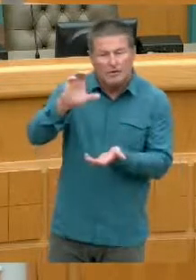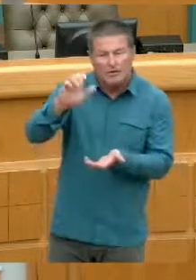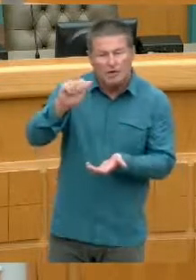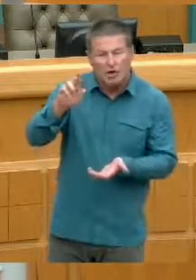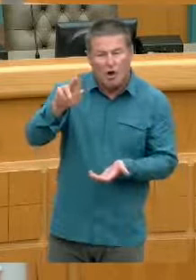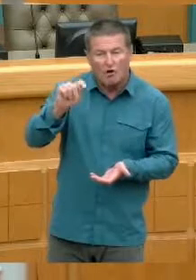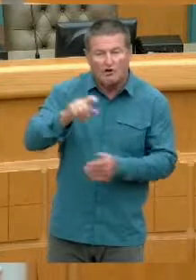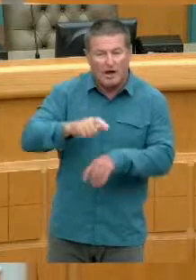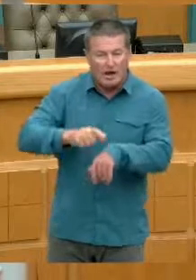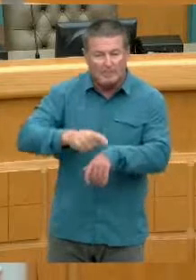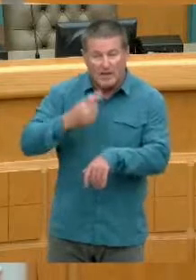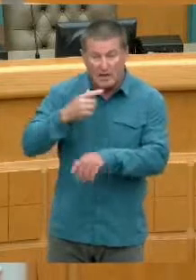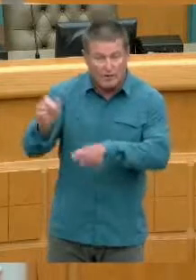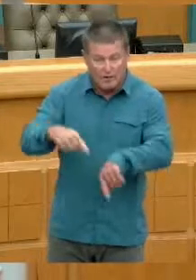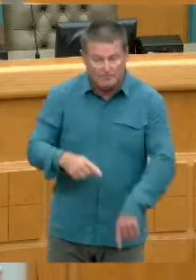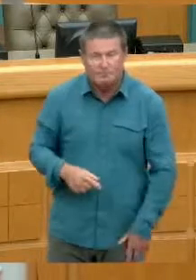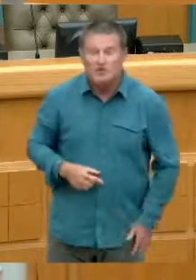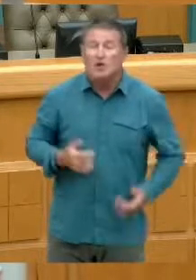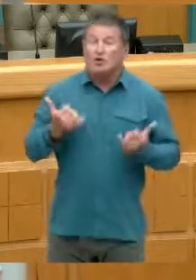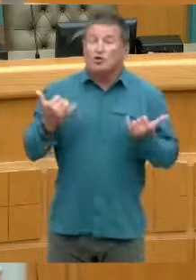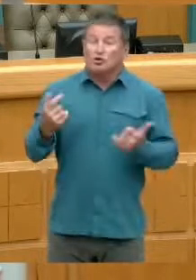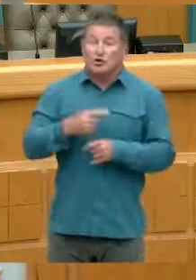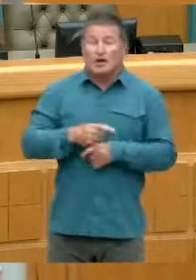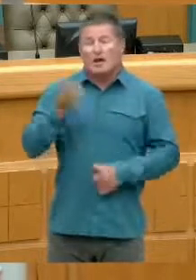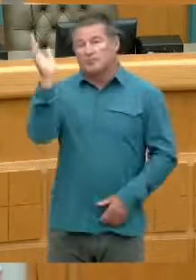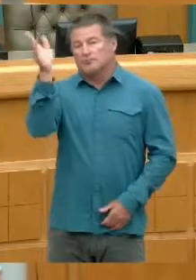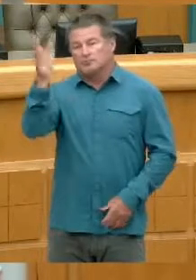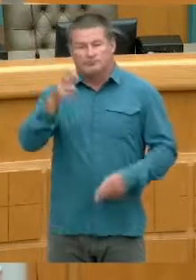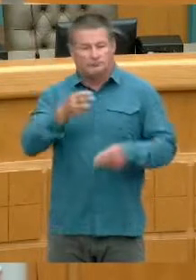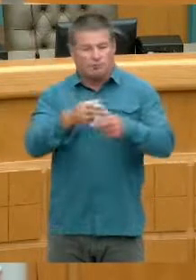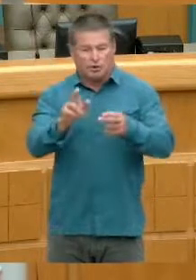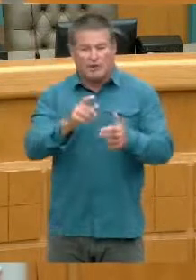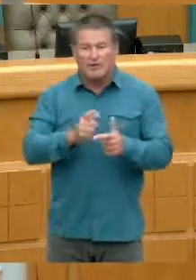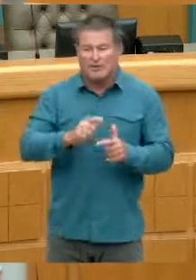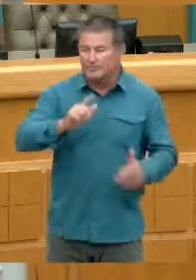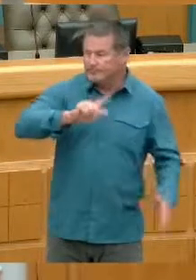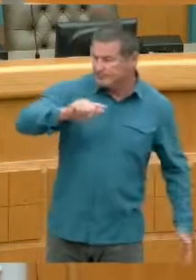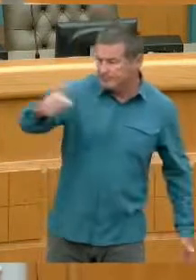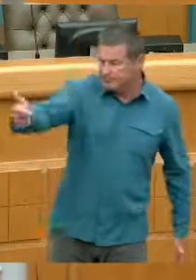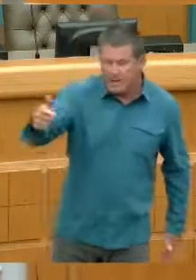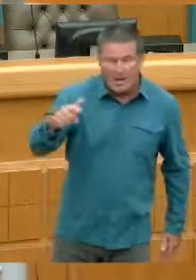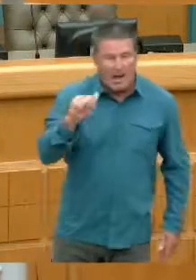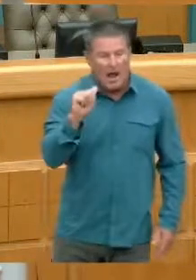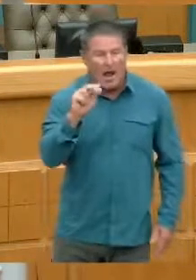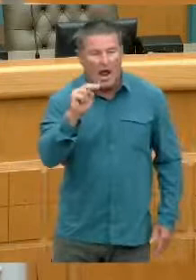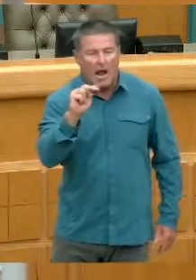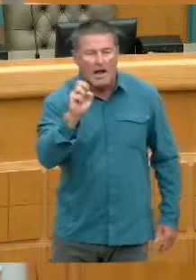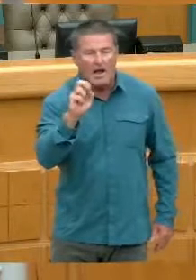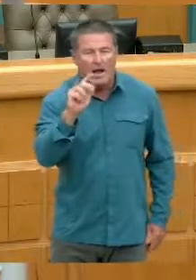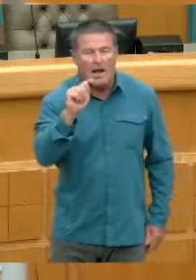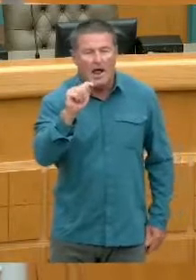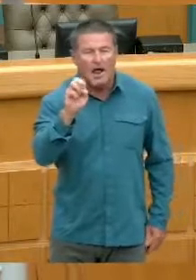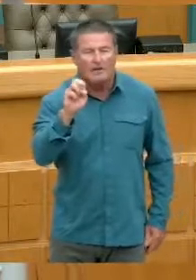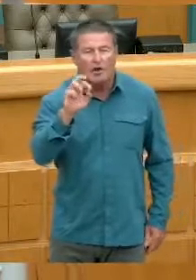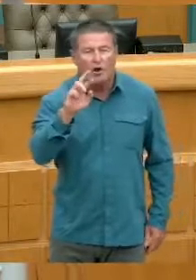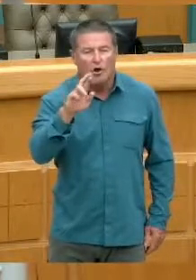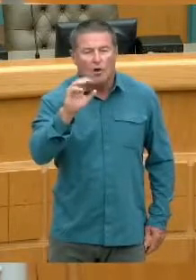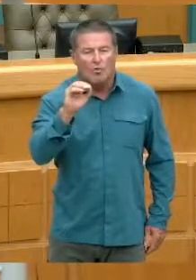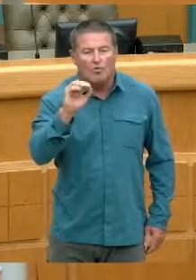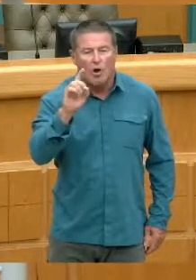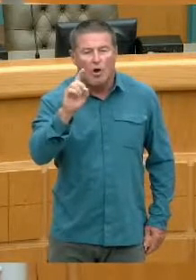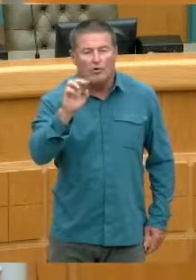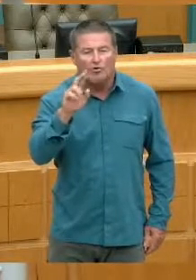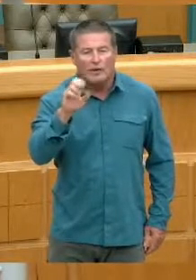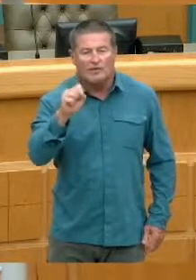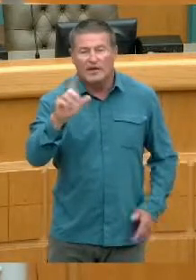for a little bit. I'm going to present for a little bit, and then Annette Rodriguez will just do a quick update on mobile testing teams, and then we're going to turn the majority of the time